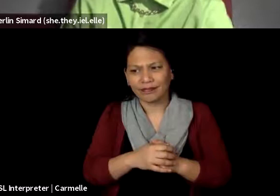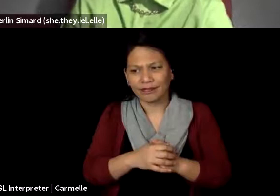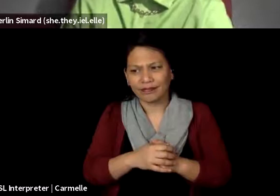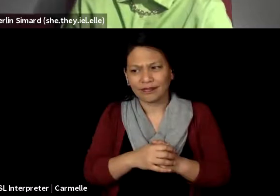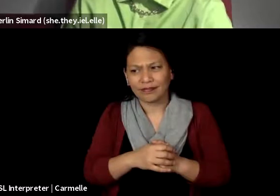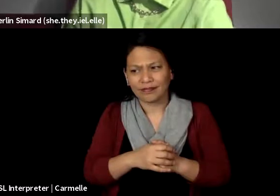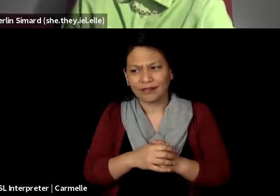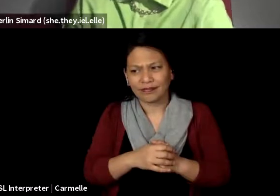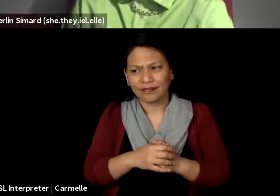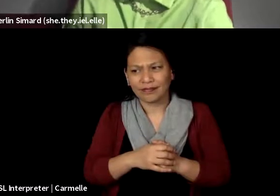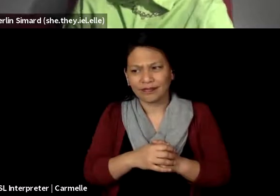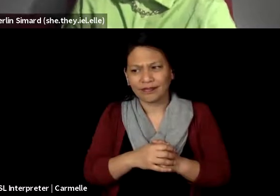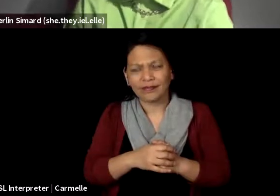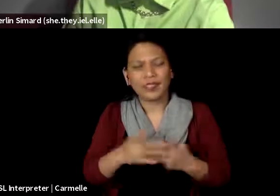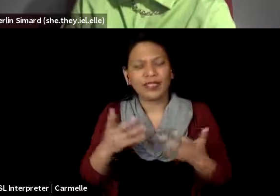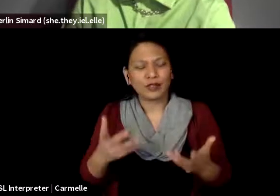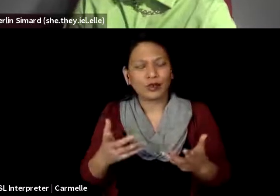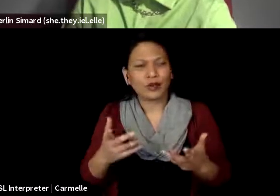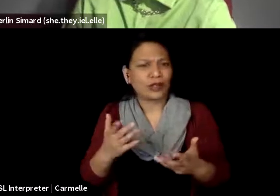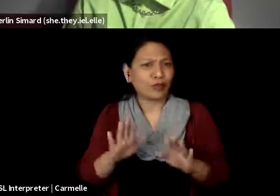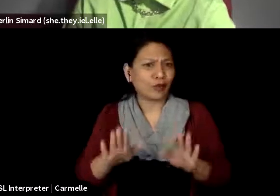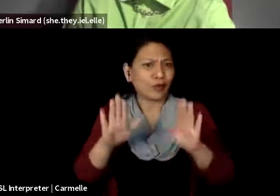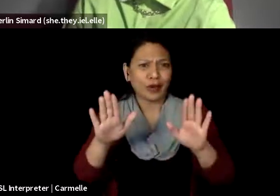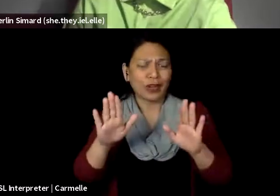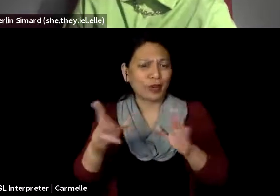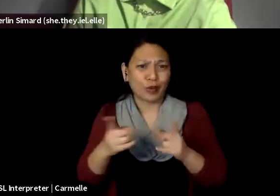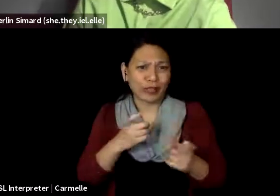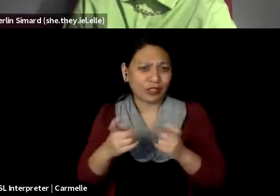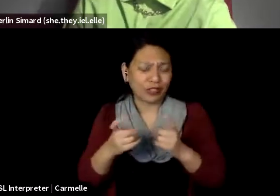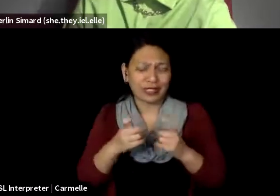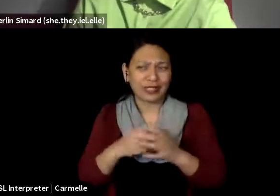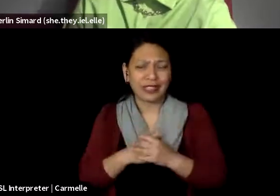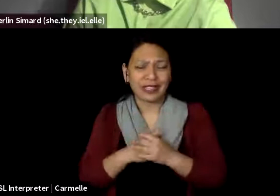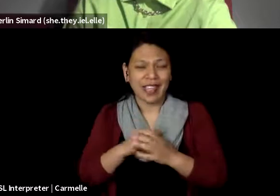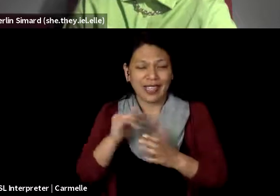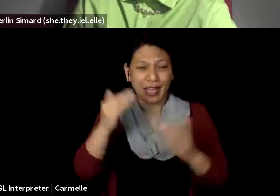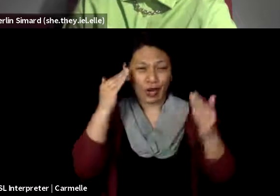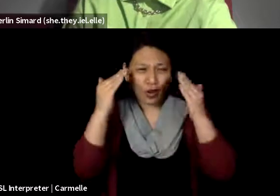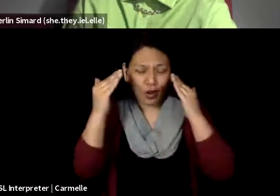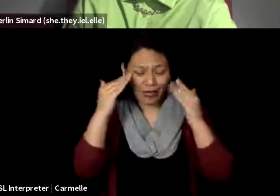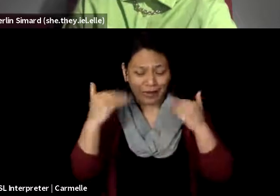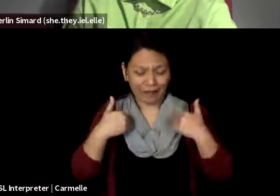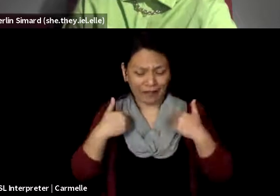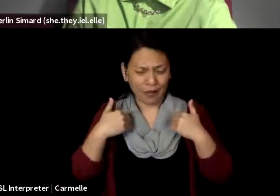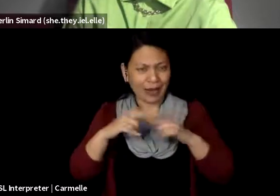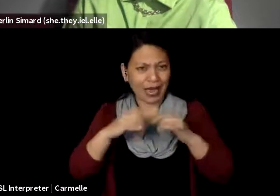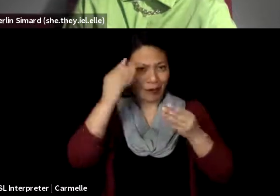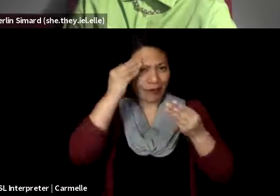those are great questions. Like, how do we ensure, how do we pass on that knowledge to artists, young artists